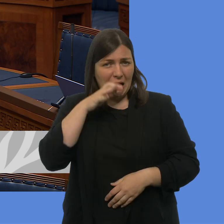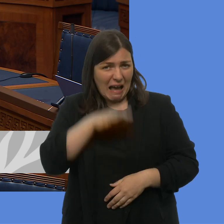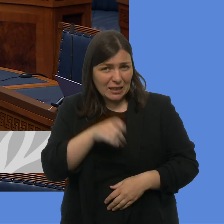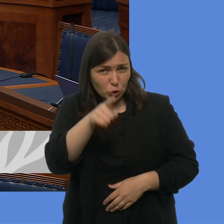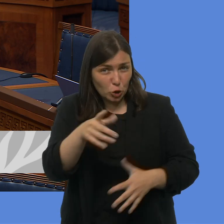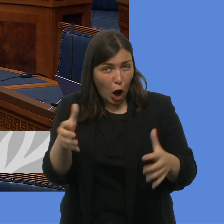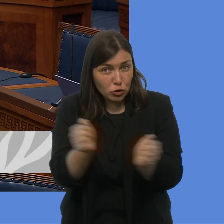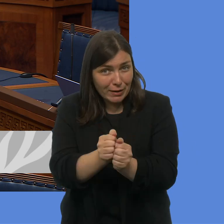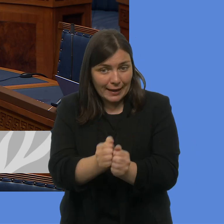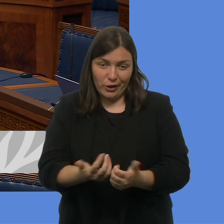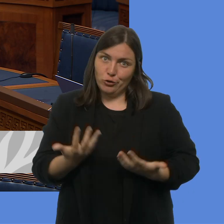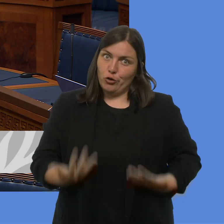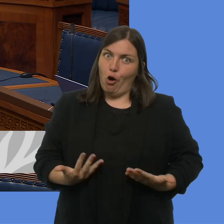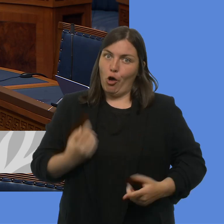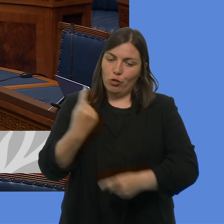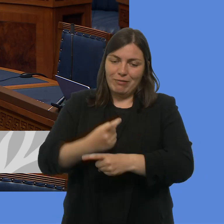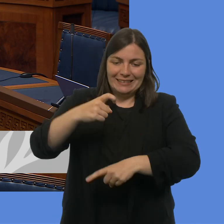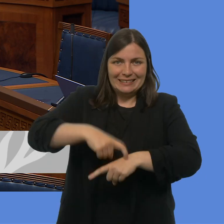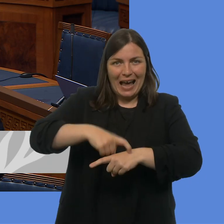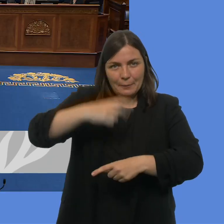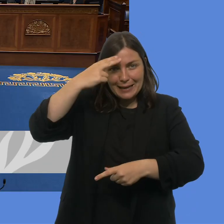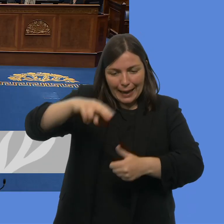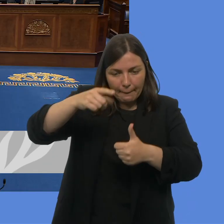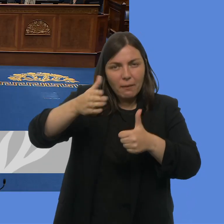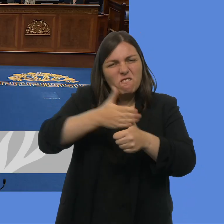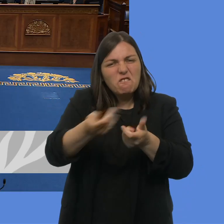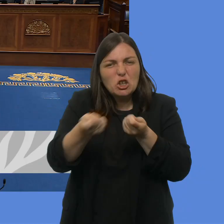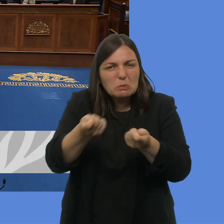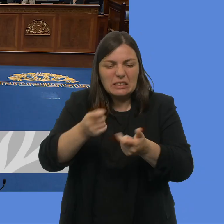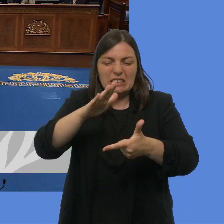politics and move towards joint titles? First Minister.